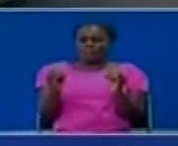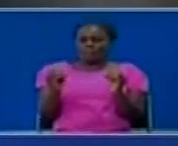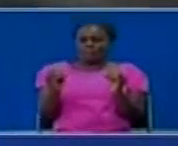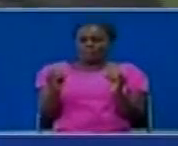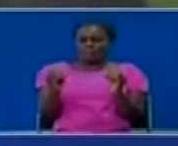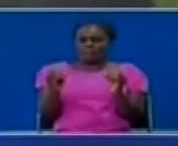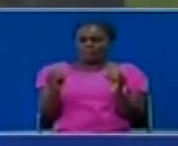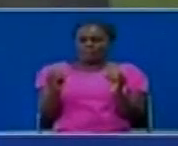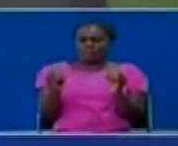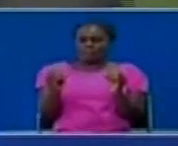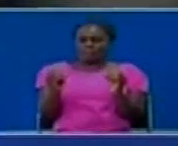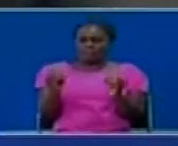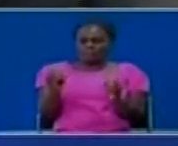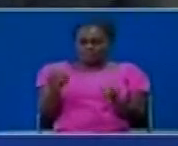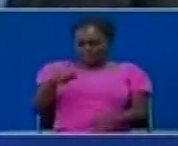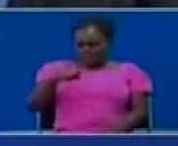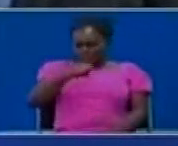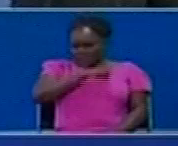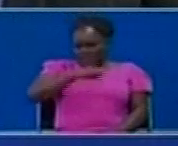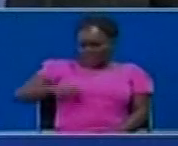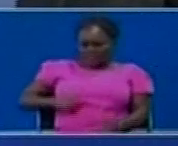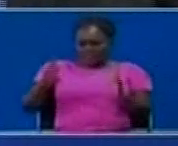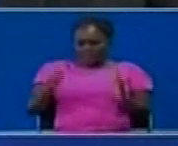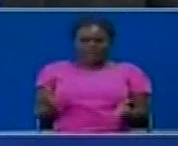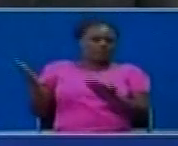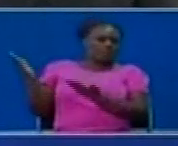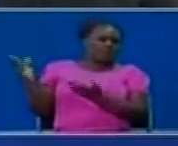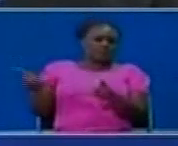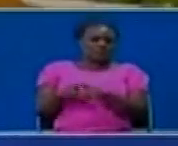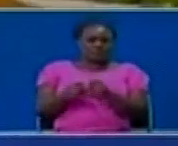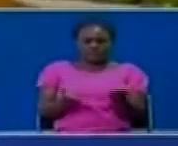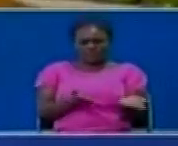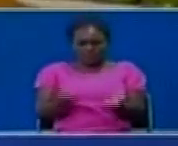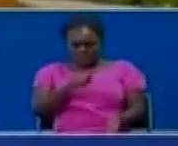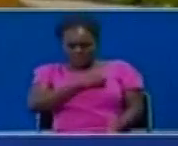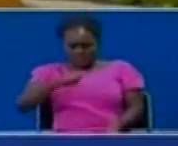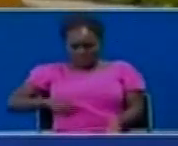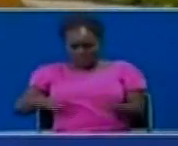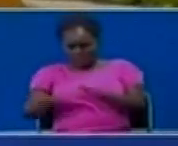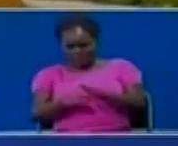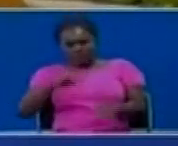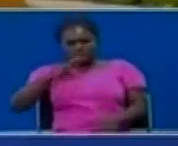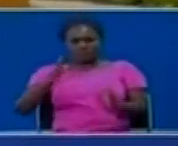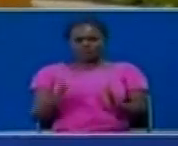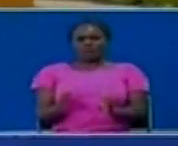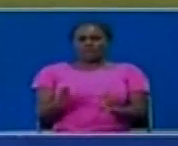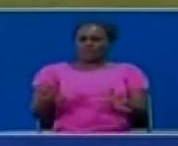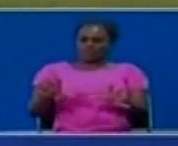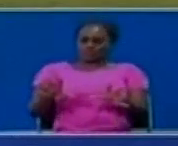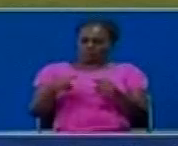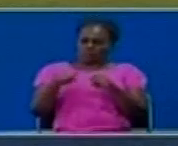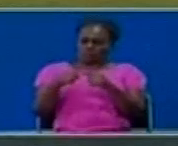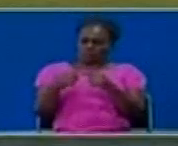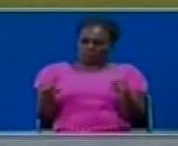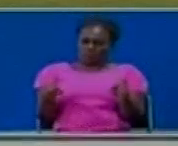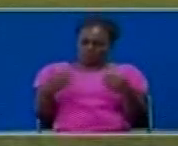Aye. But Muranga Senator Kembi Getora, who also serves as the Senate Deputy Speaker, disagrees. The people